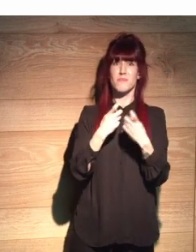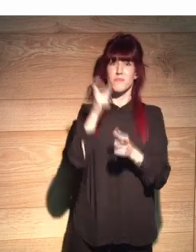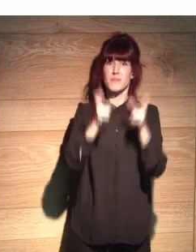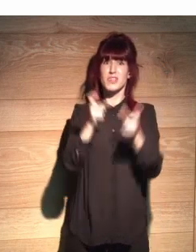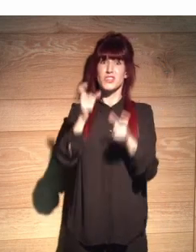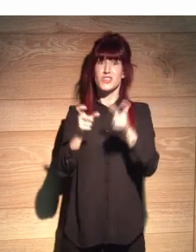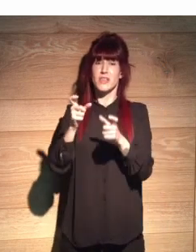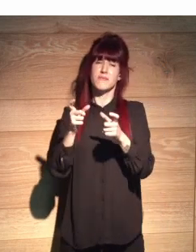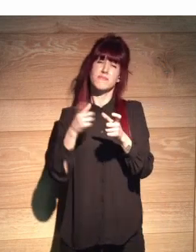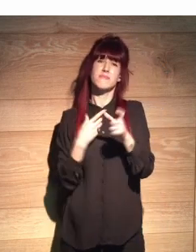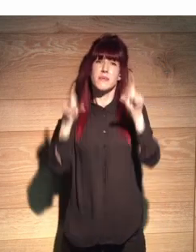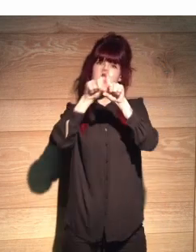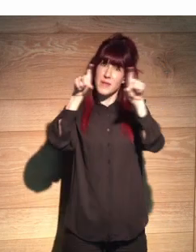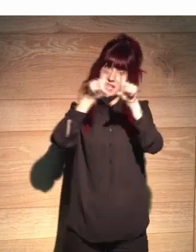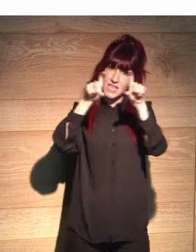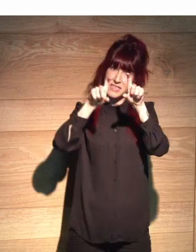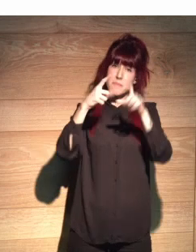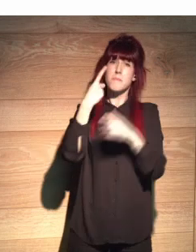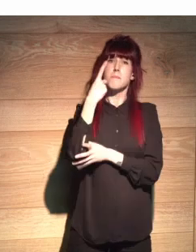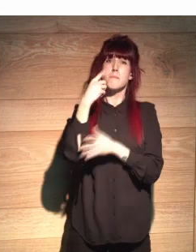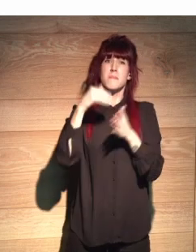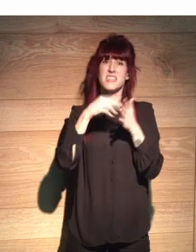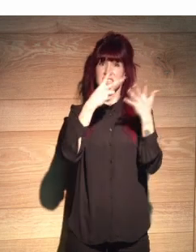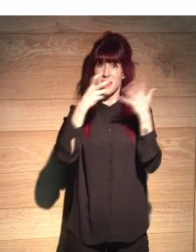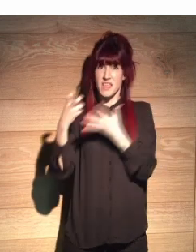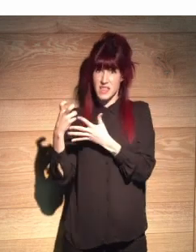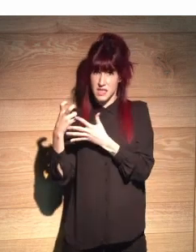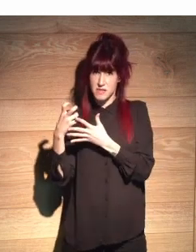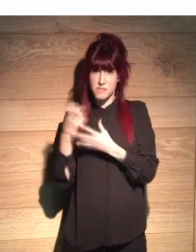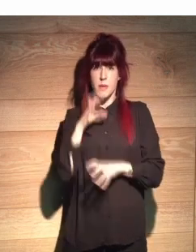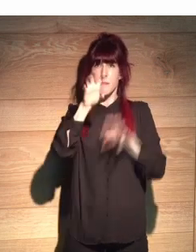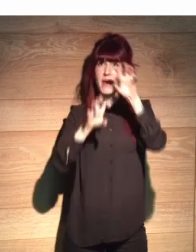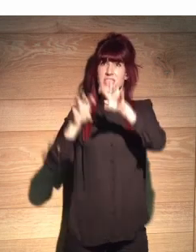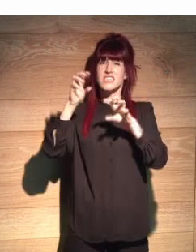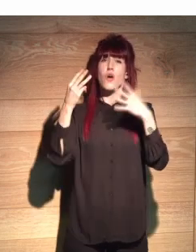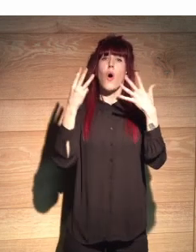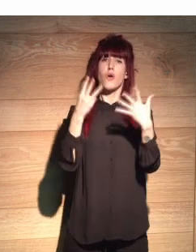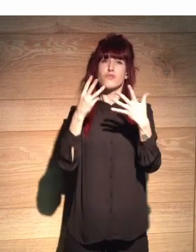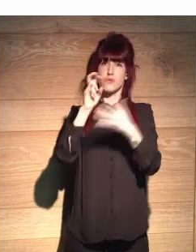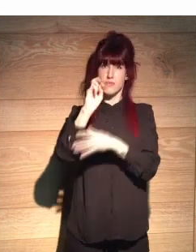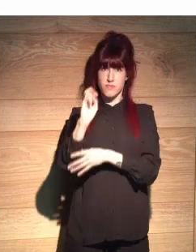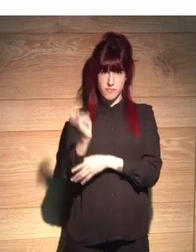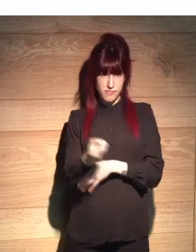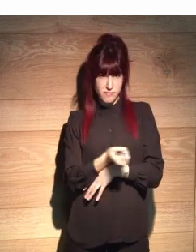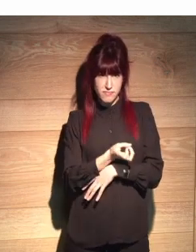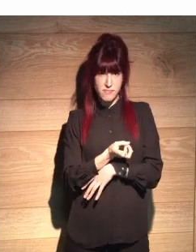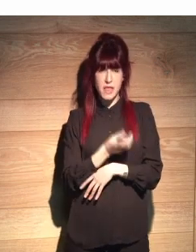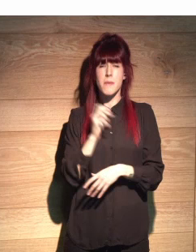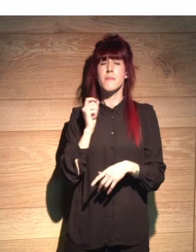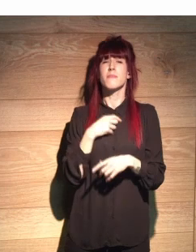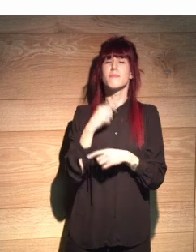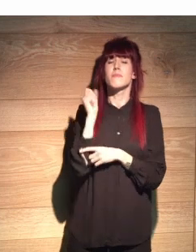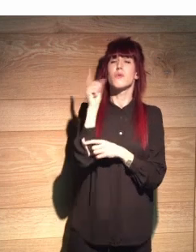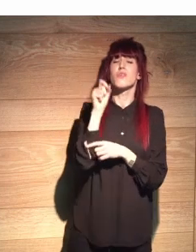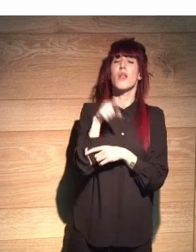1,700 companies across 8 countries. And they asked a couple of